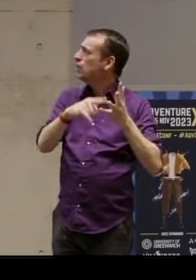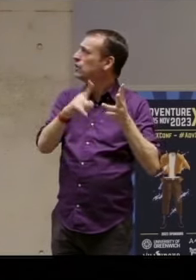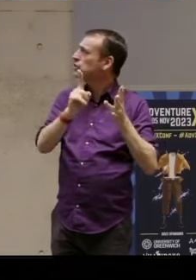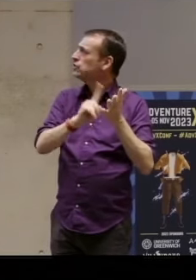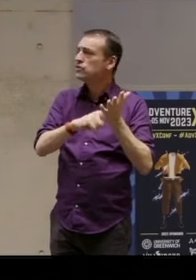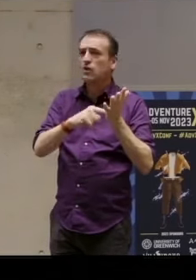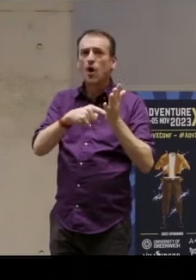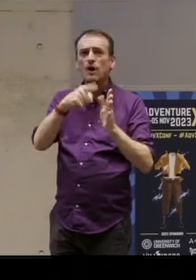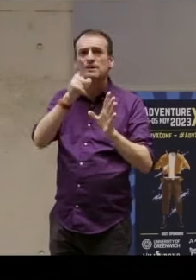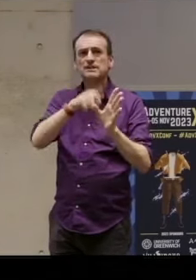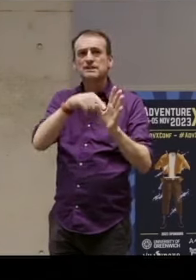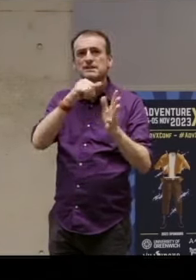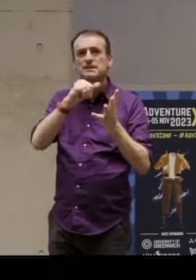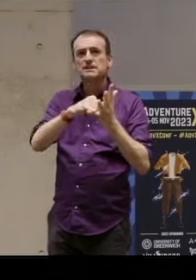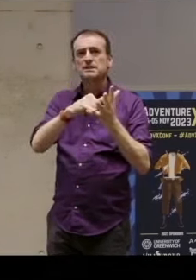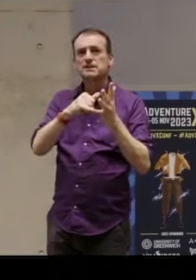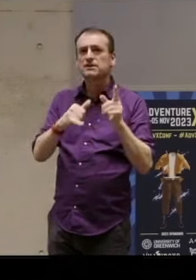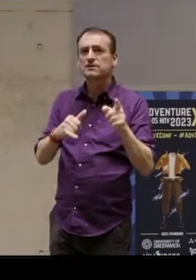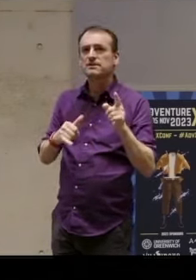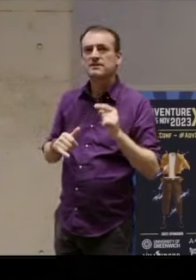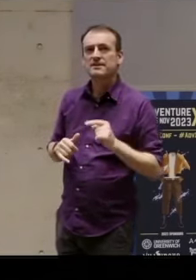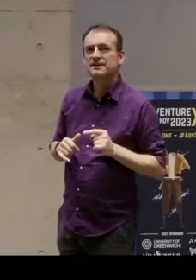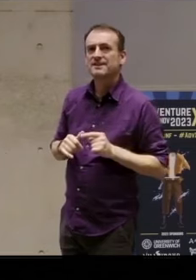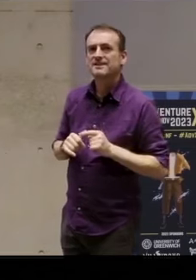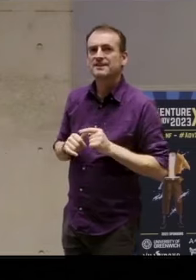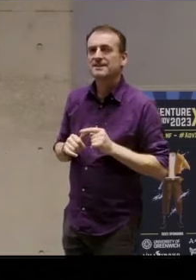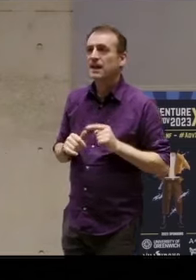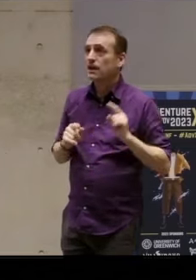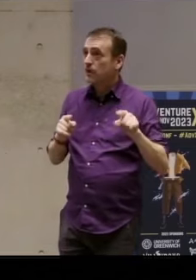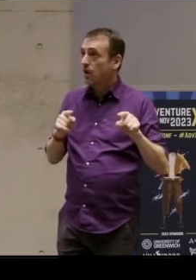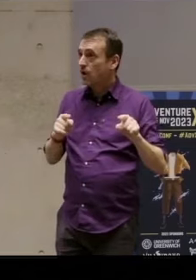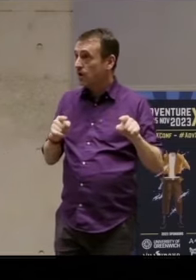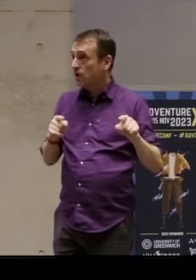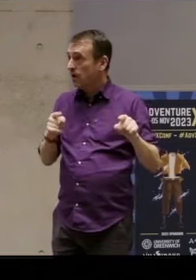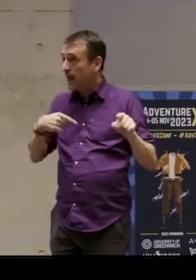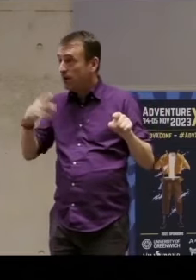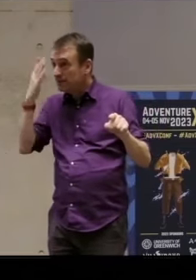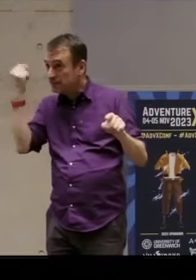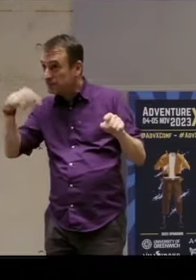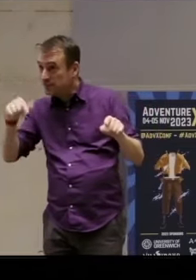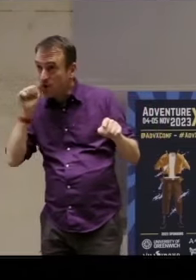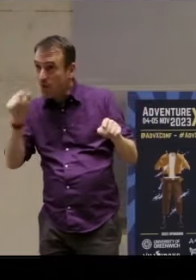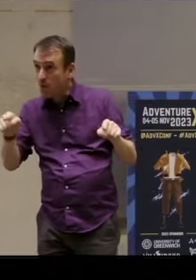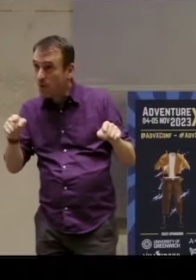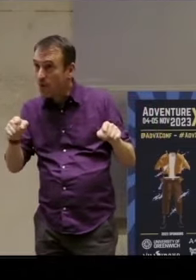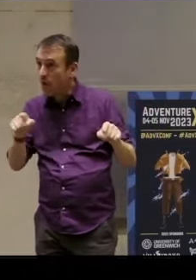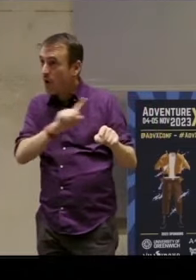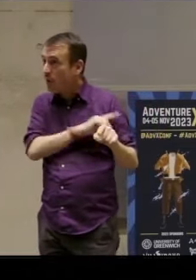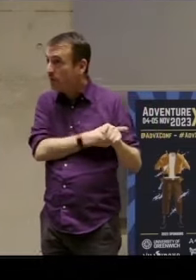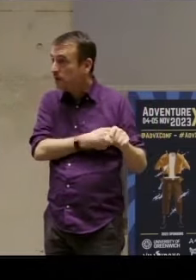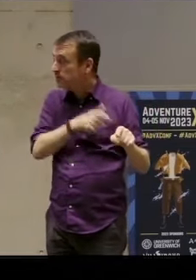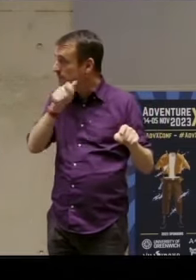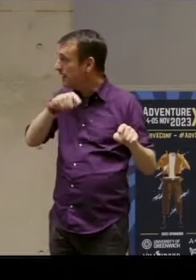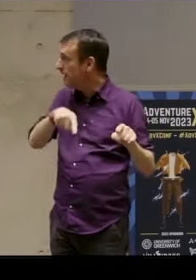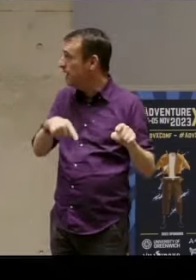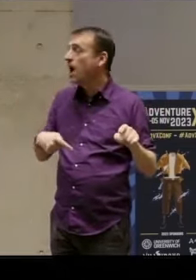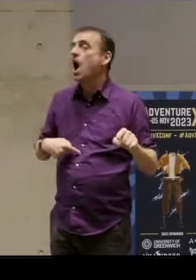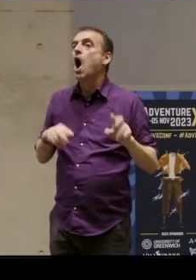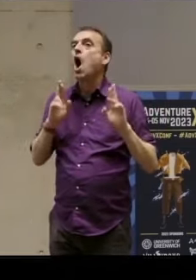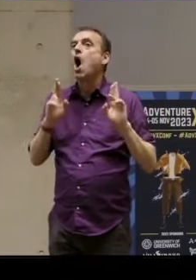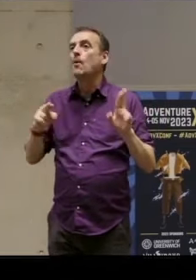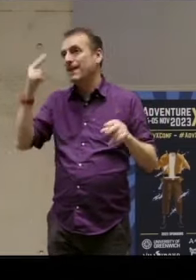talk after the presentation then. I'm curious about this one, really. By the way, I hope we are pronouncing the names